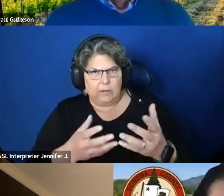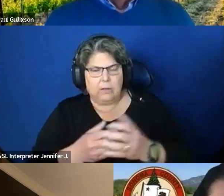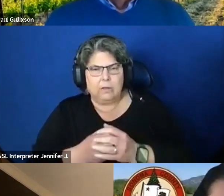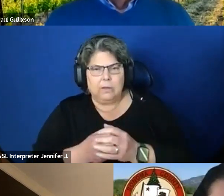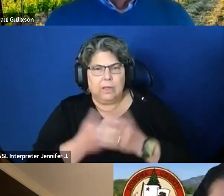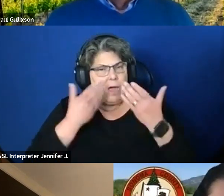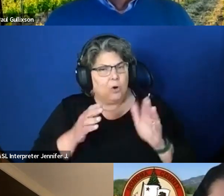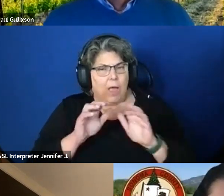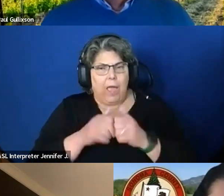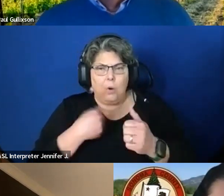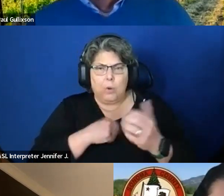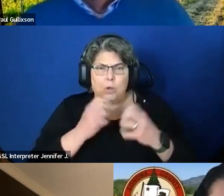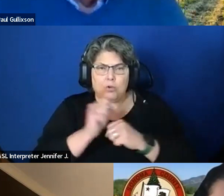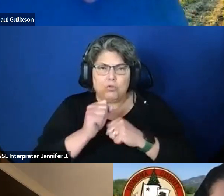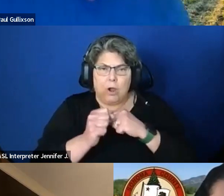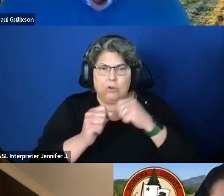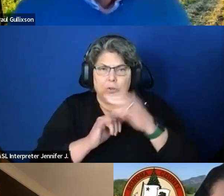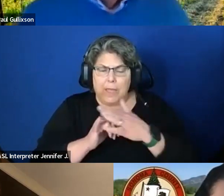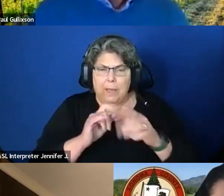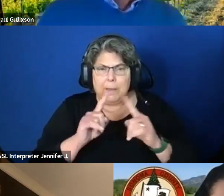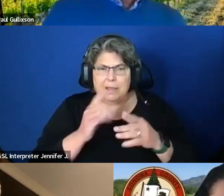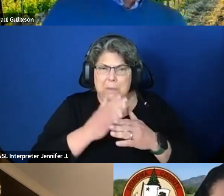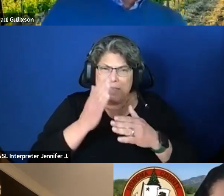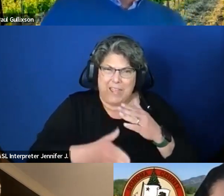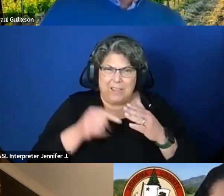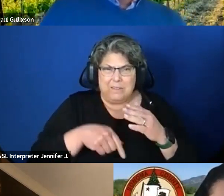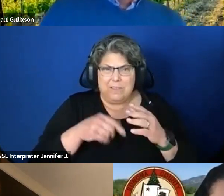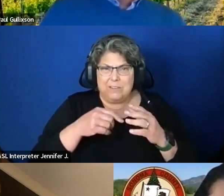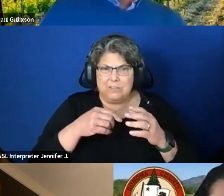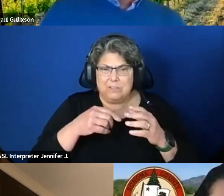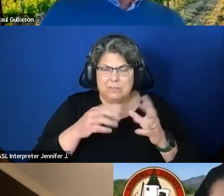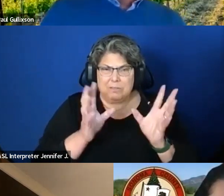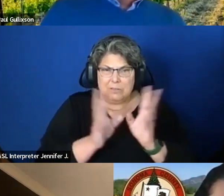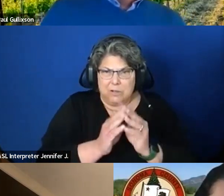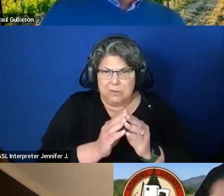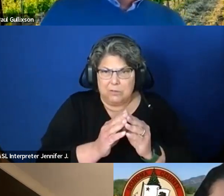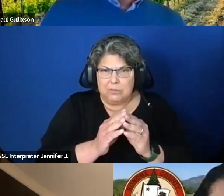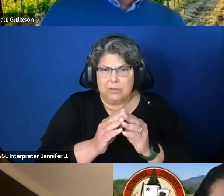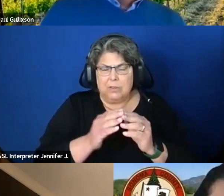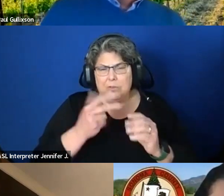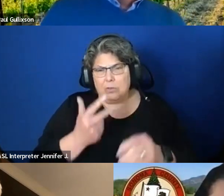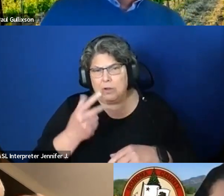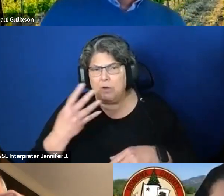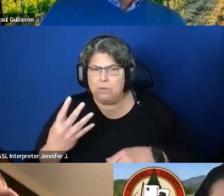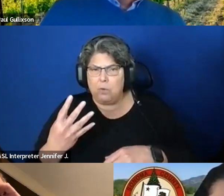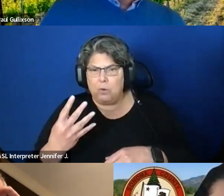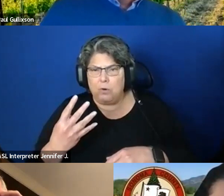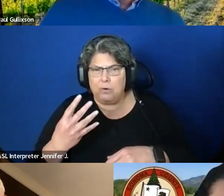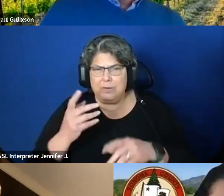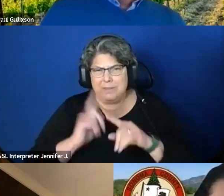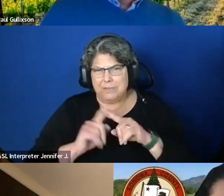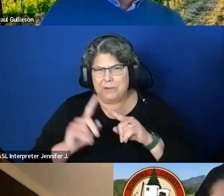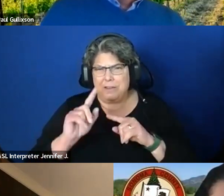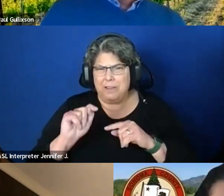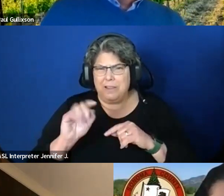we want to structure that, but maybe at the end of these calls, there's the 3 or 4 series of town hall meetings.